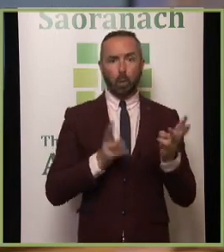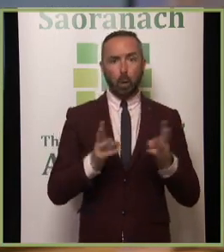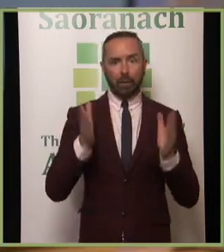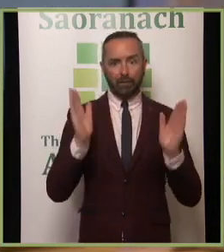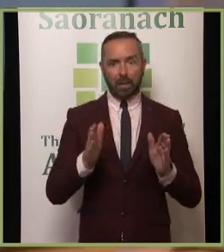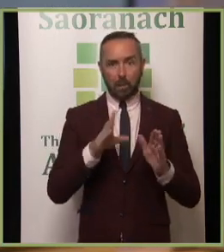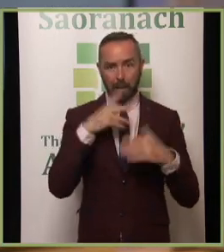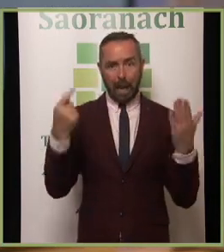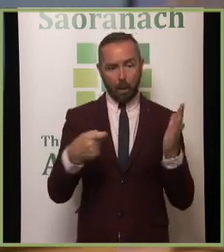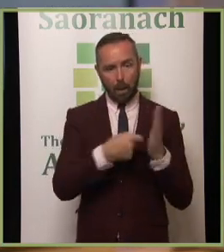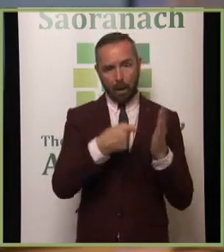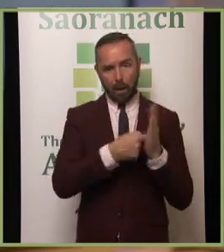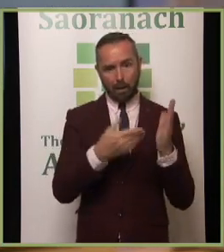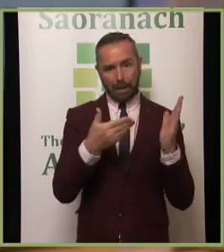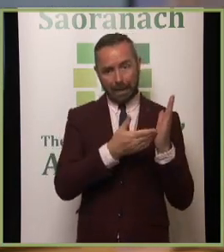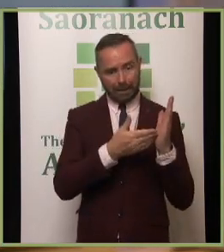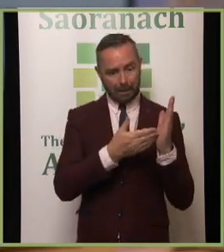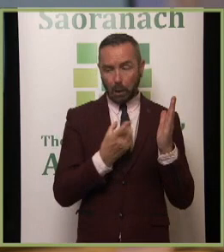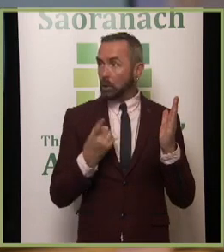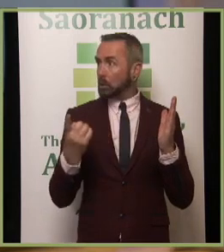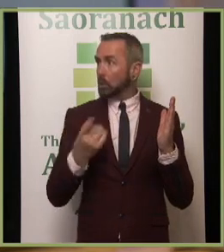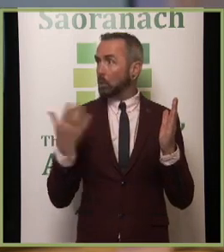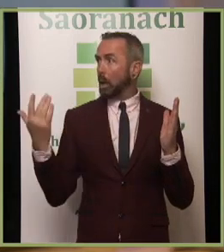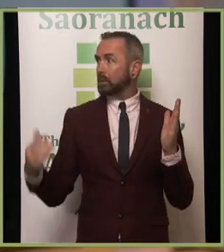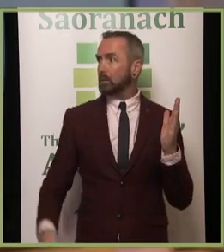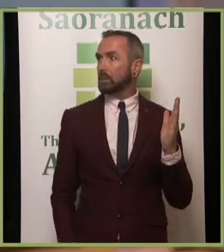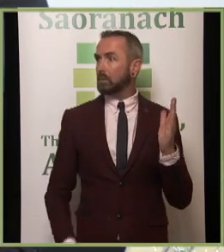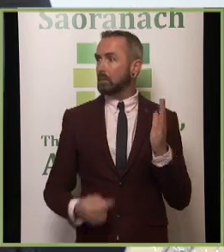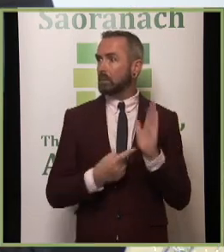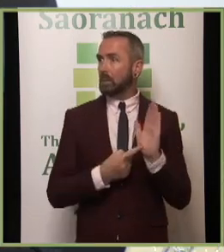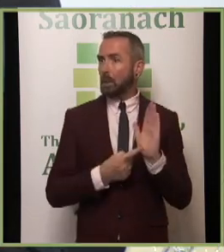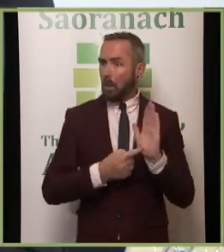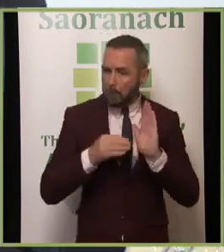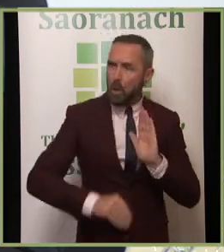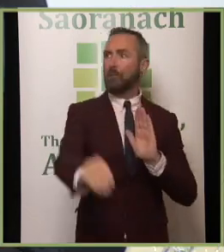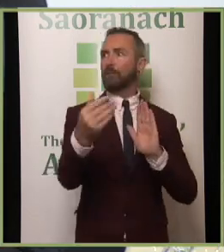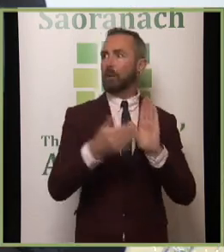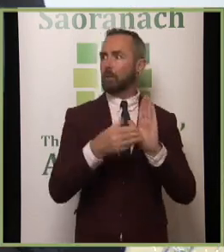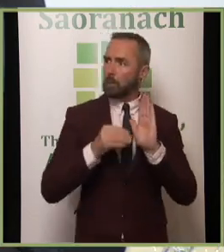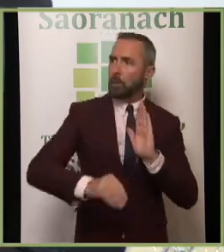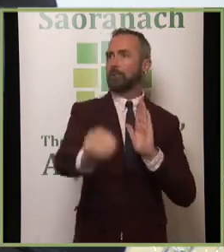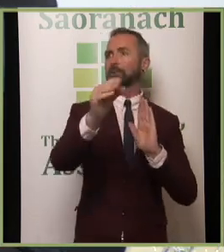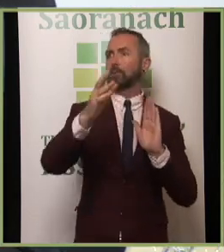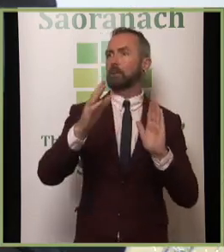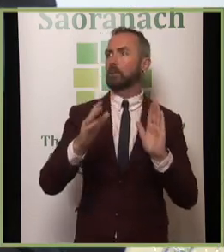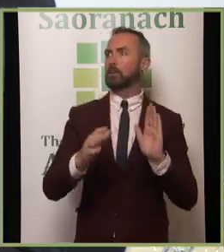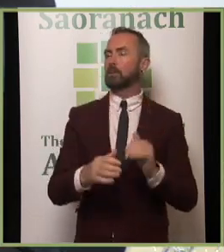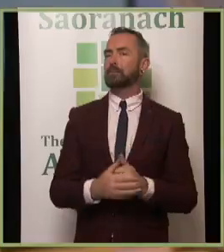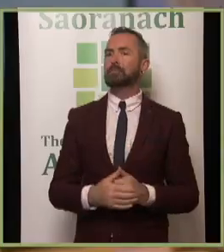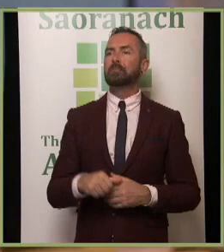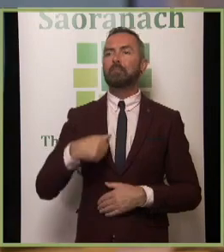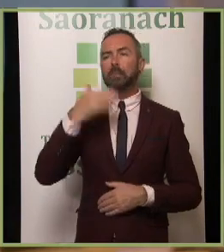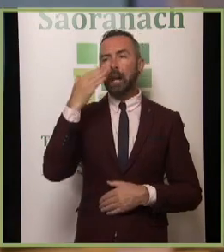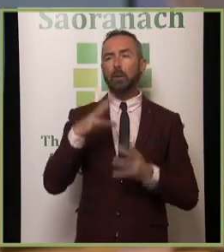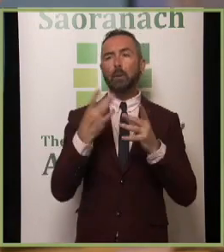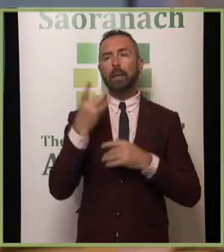that has to come back in 12 months and say, we've looked at it, it creates a whole other dynamic. Okay. And I know it's a big ask,